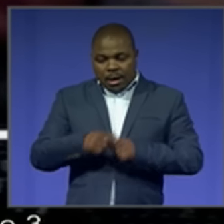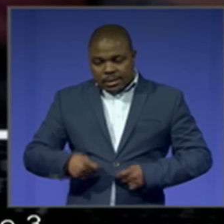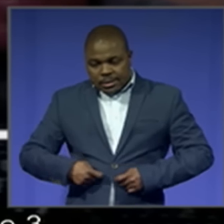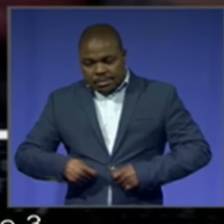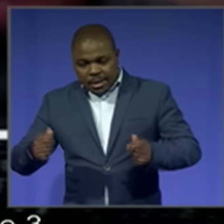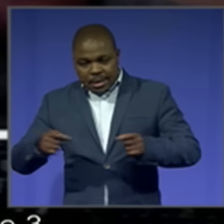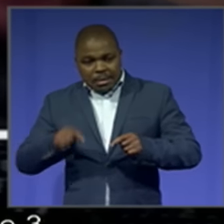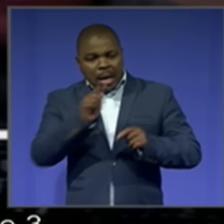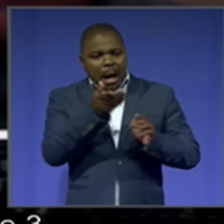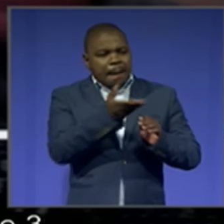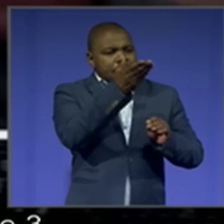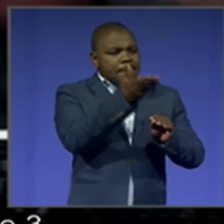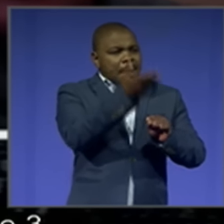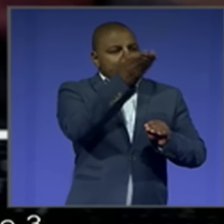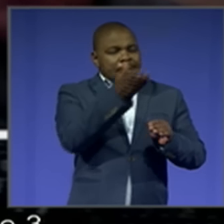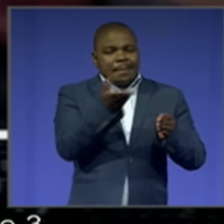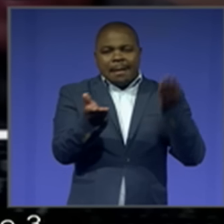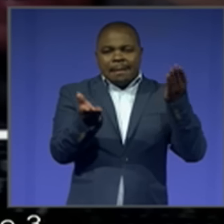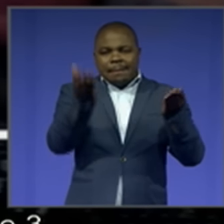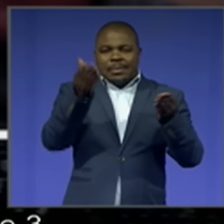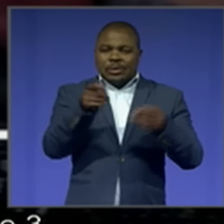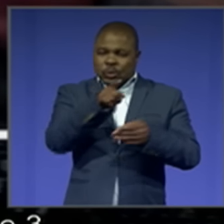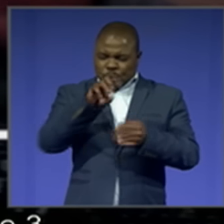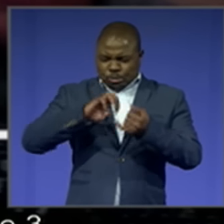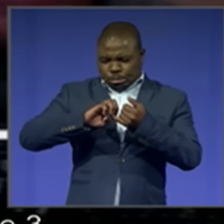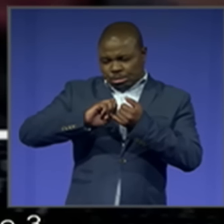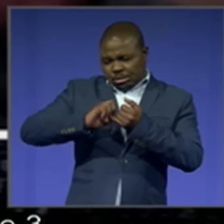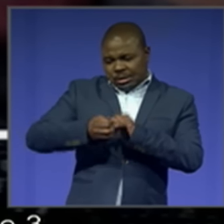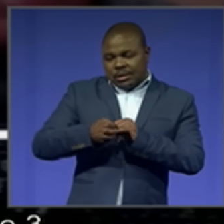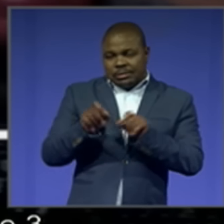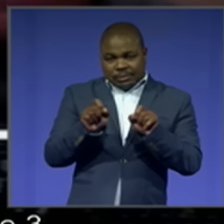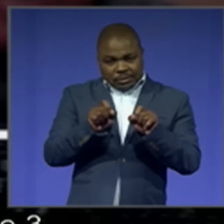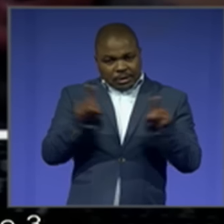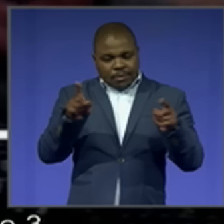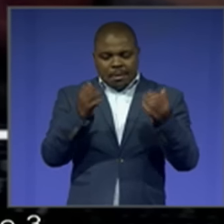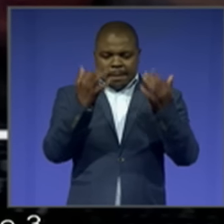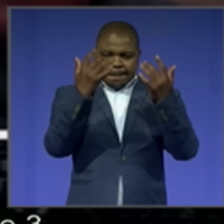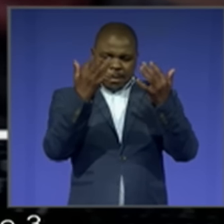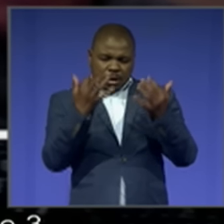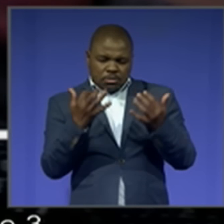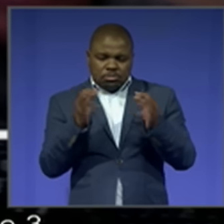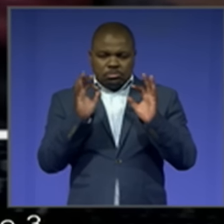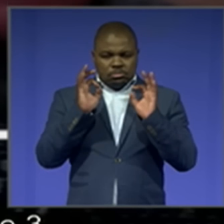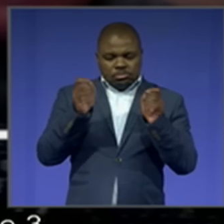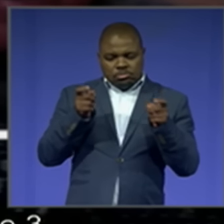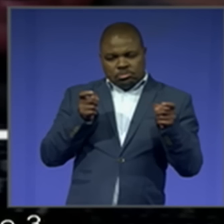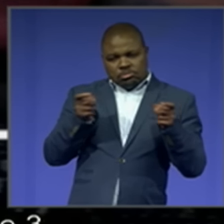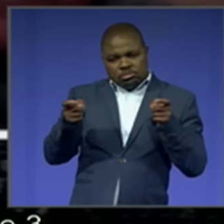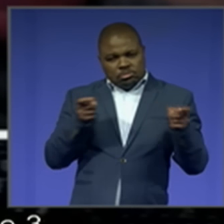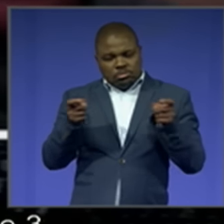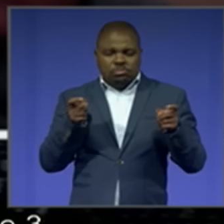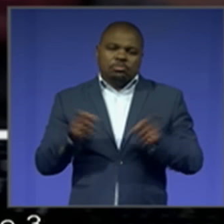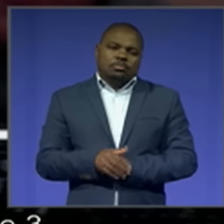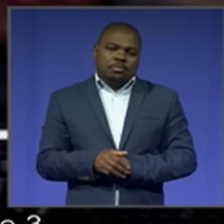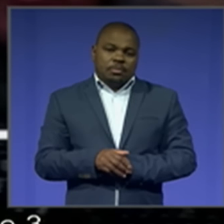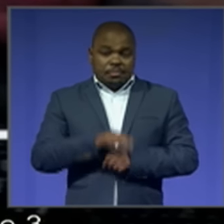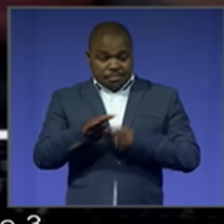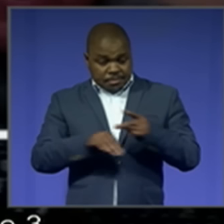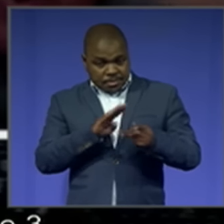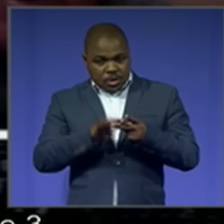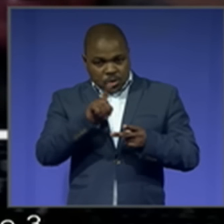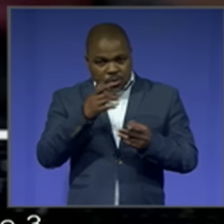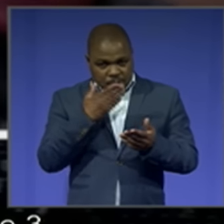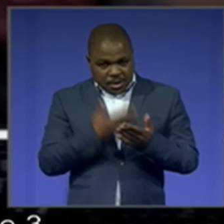di a di nyoloha, hopola hore ntshwantse o leke hore o bona hore budget ya hao o e laola ka tsela efe e le hona